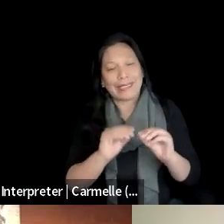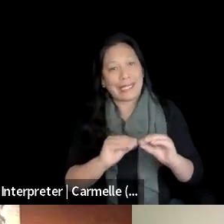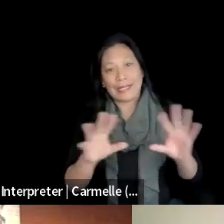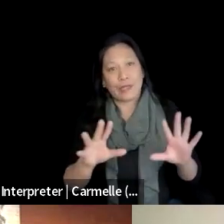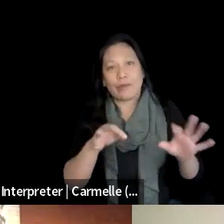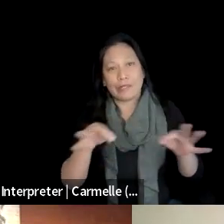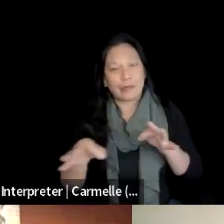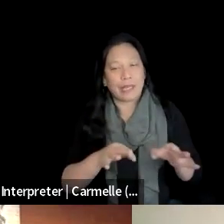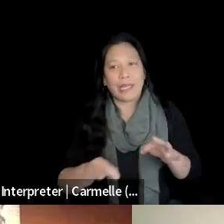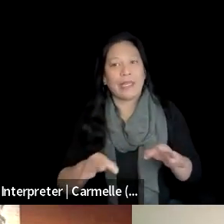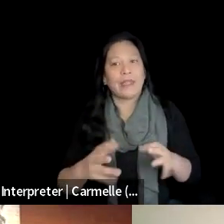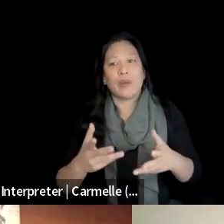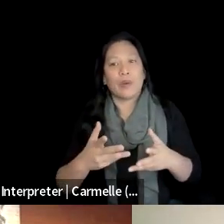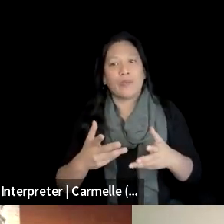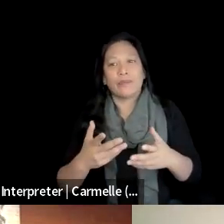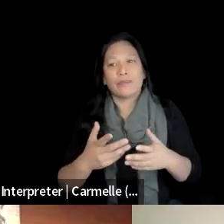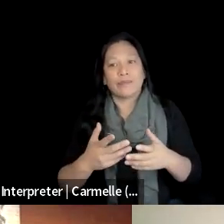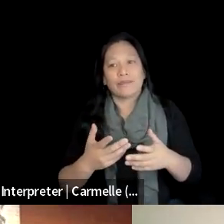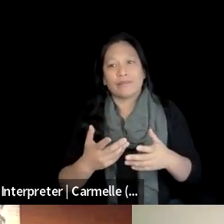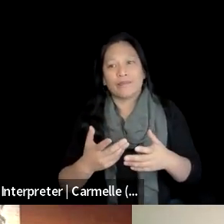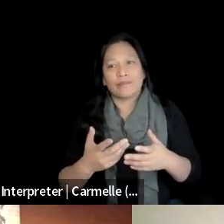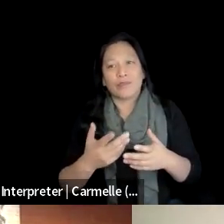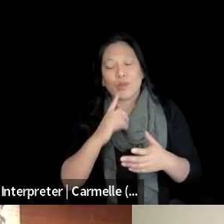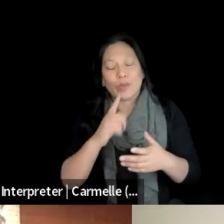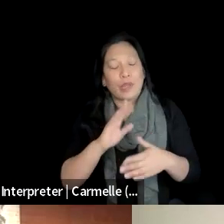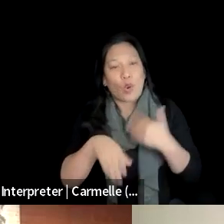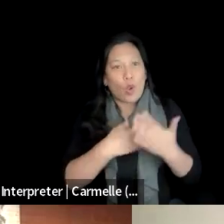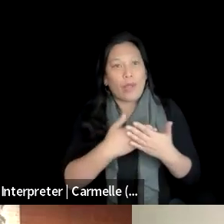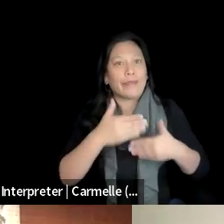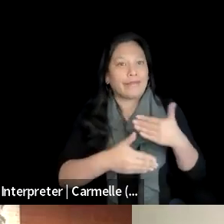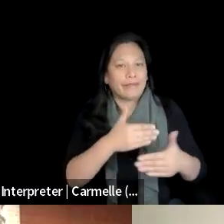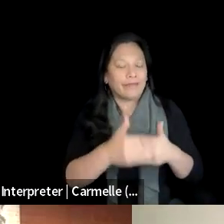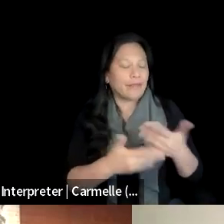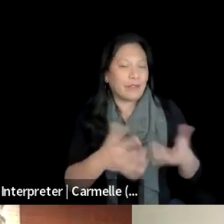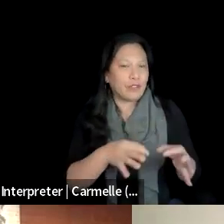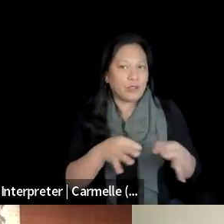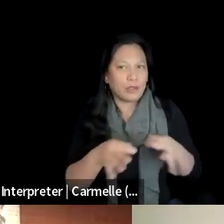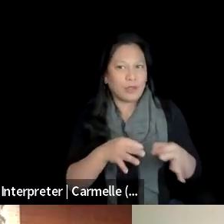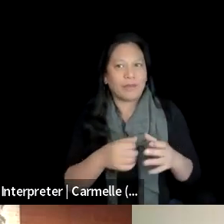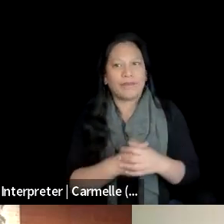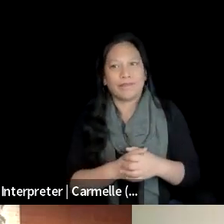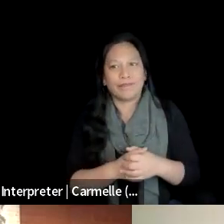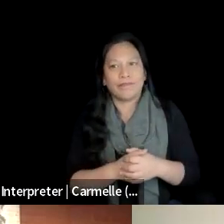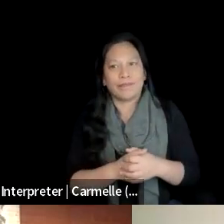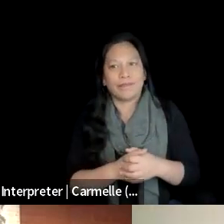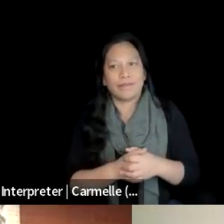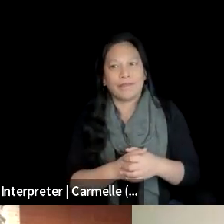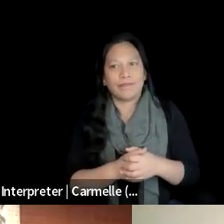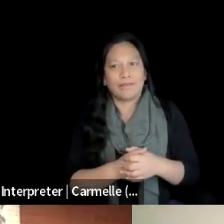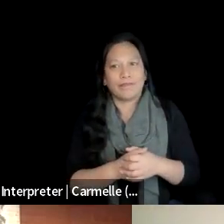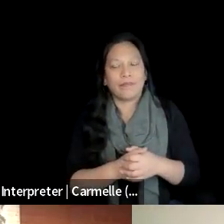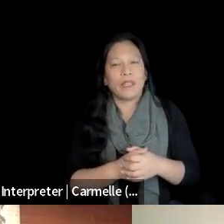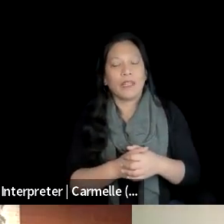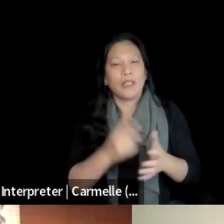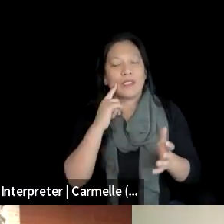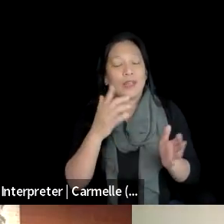the stakes, the agony, all those steps. And now I want to turn us back from that